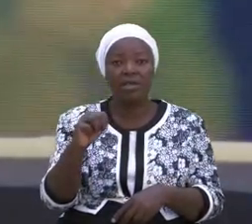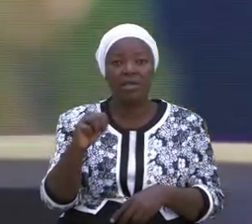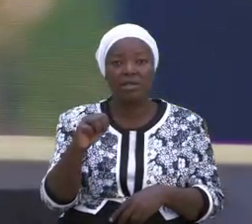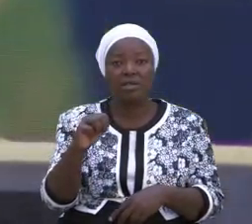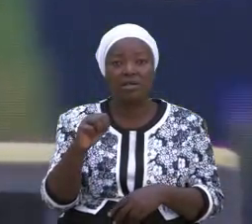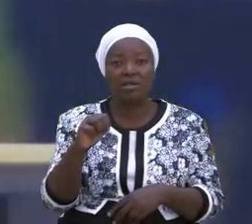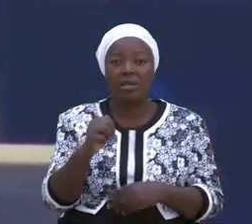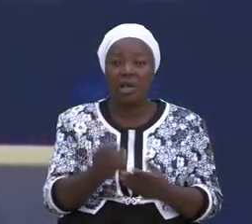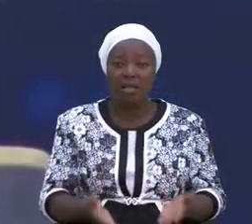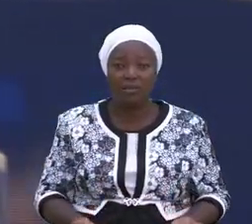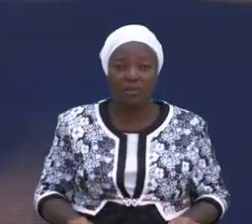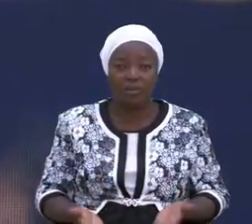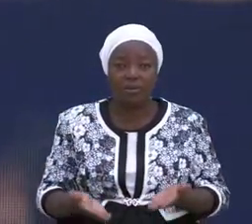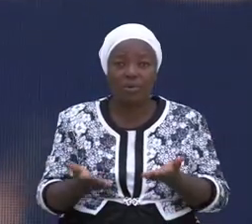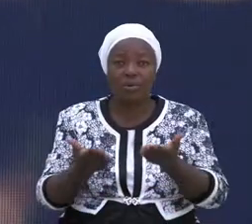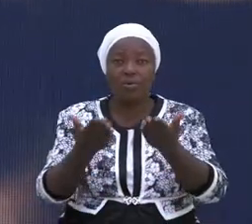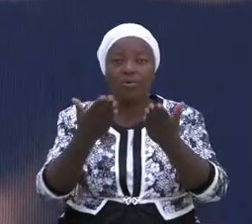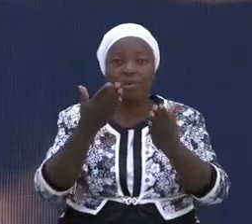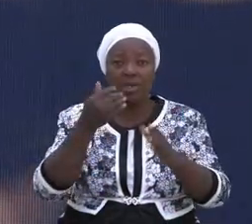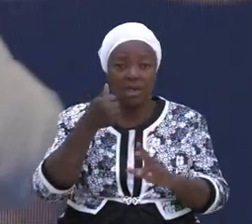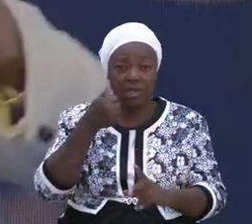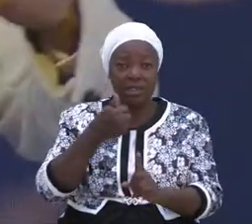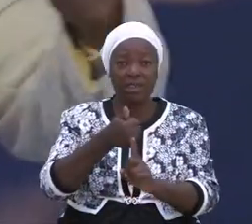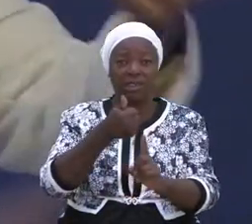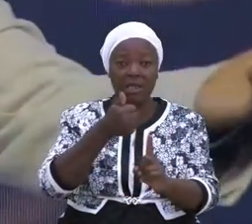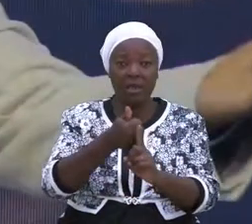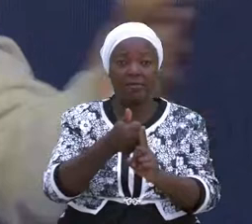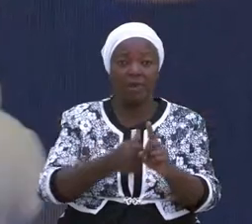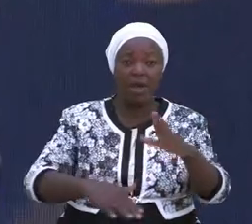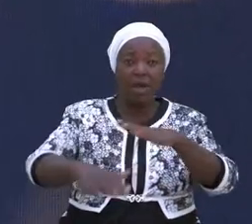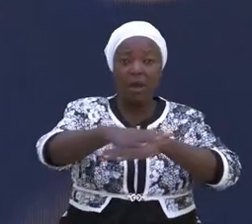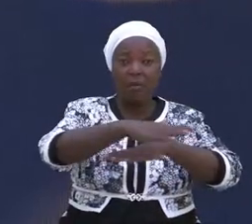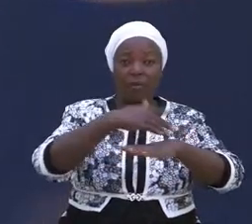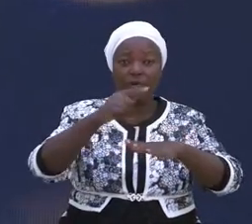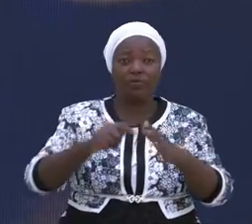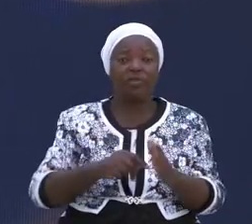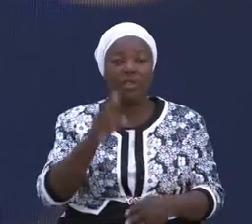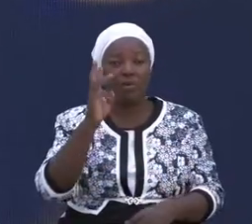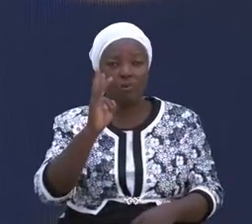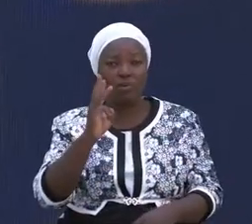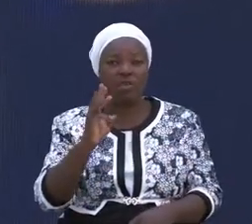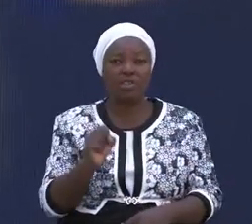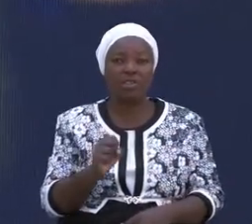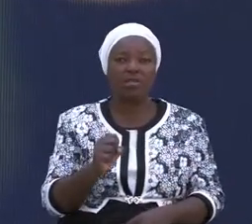exalt self above the witnesses.